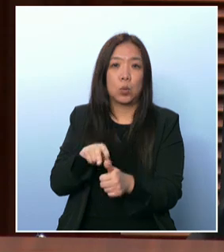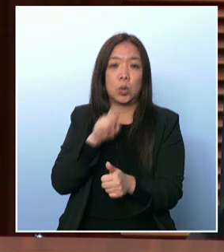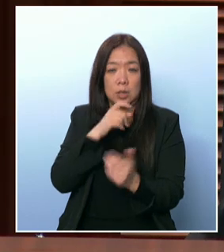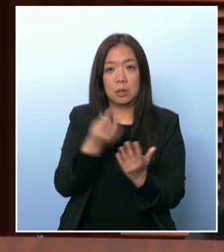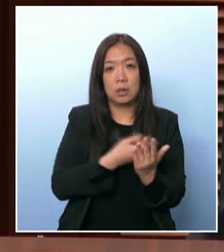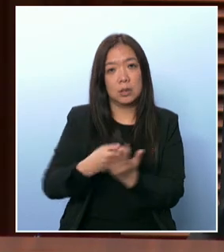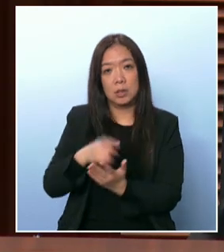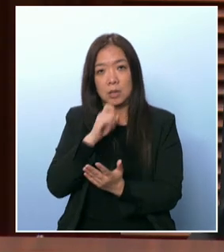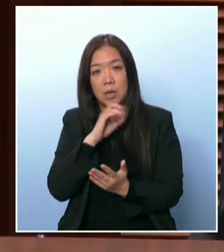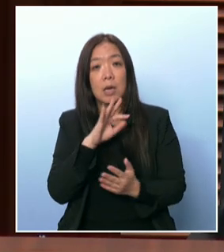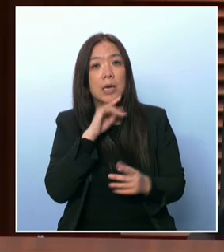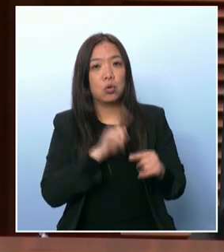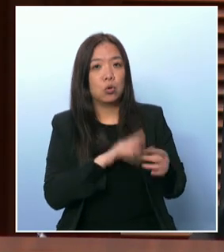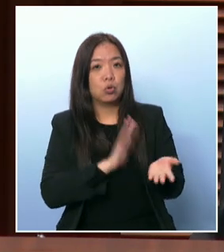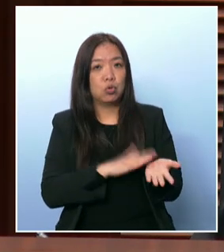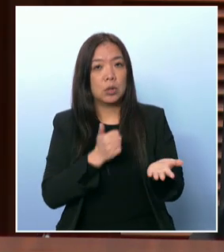CM